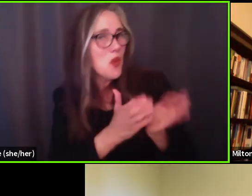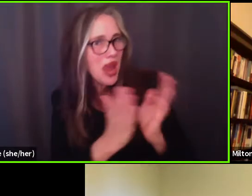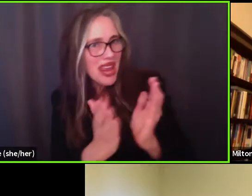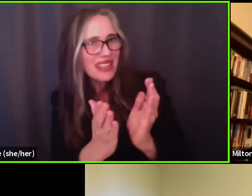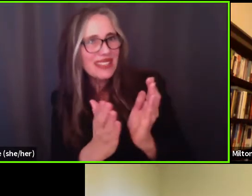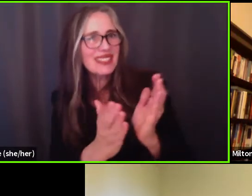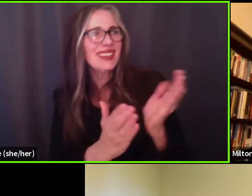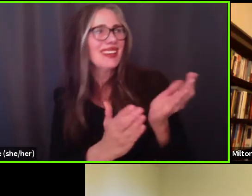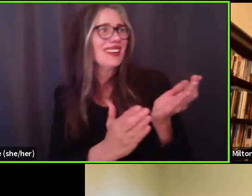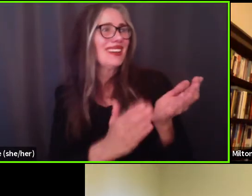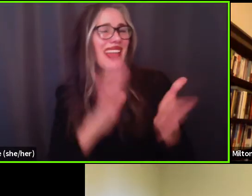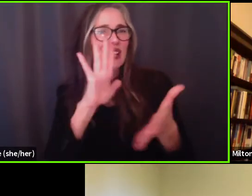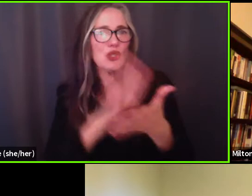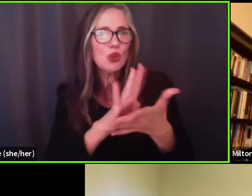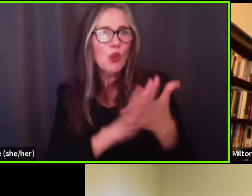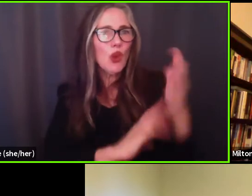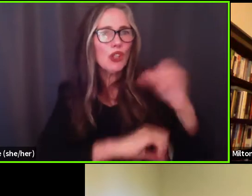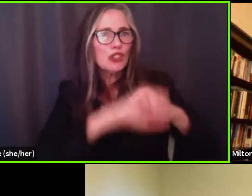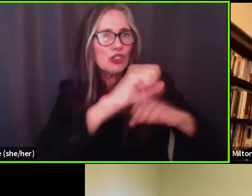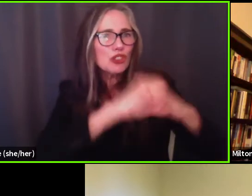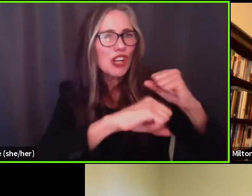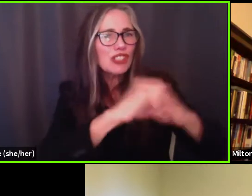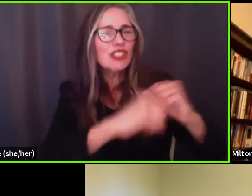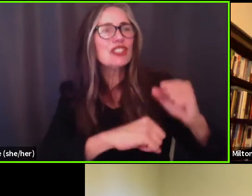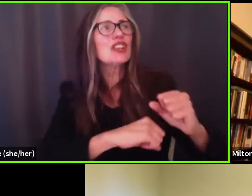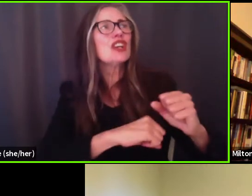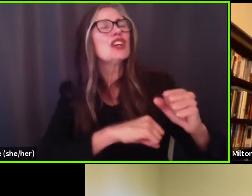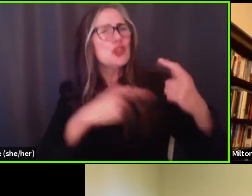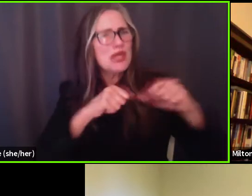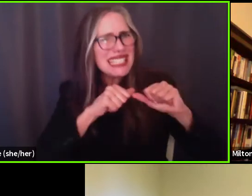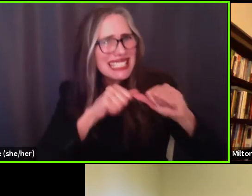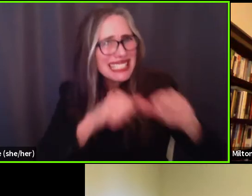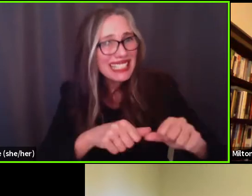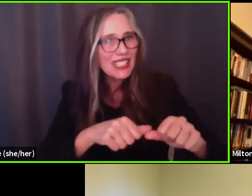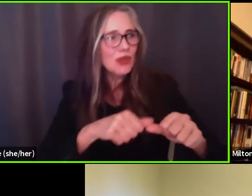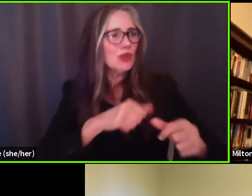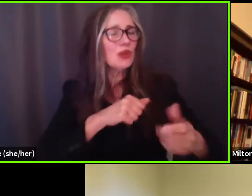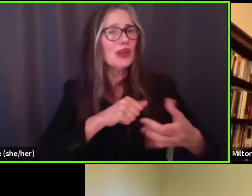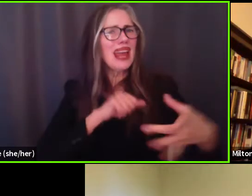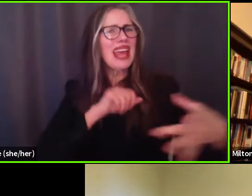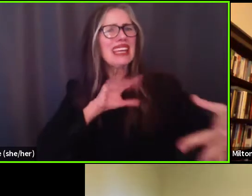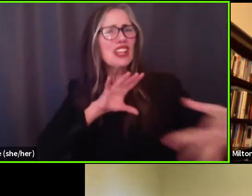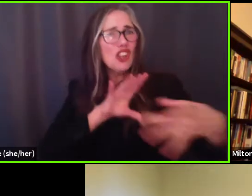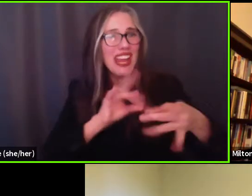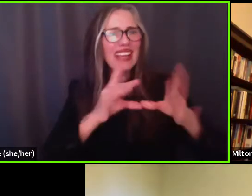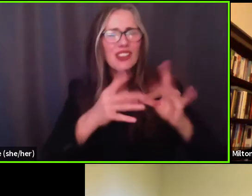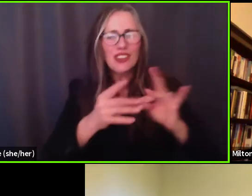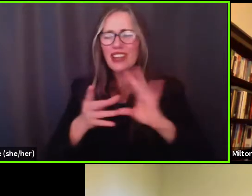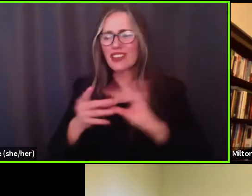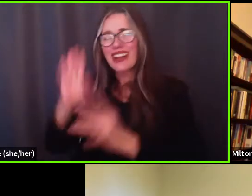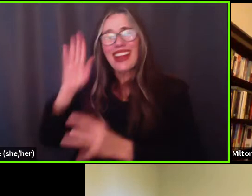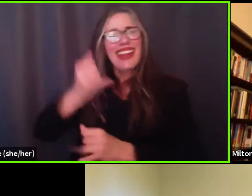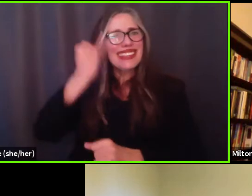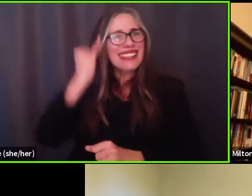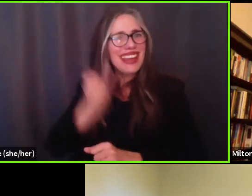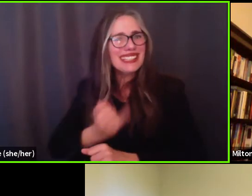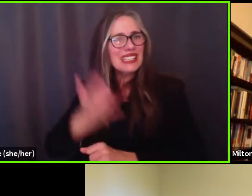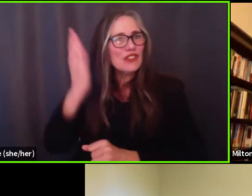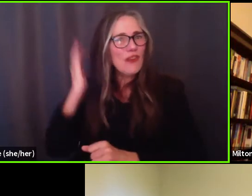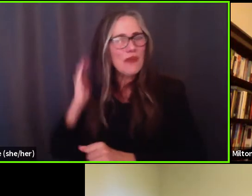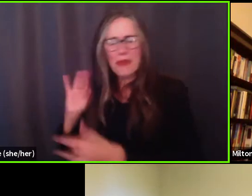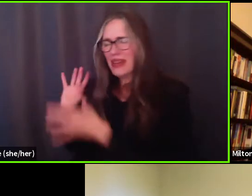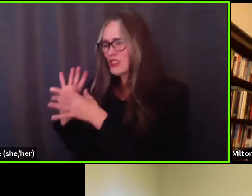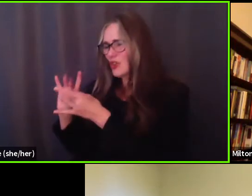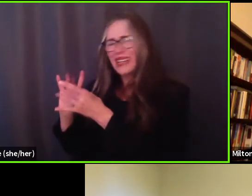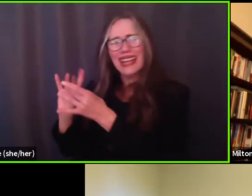recognizes the depth of the work that's required but also the the kind of structures that were put in place to promulgate these ideas you know they were